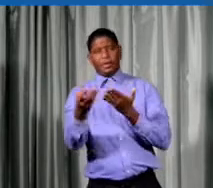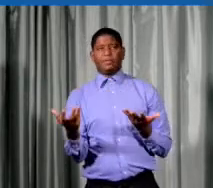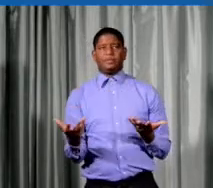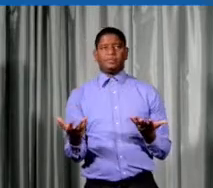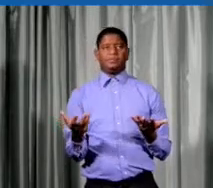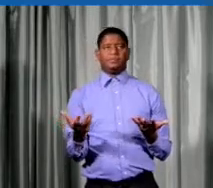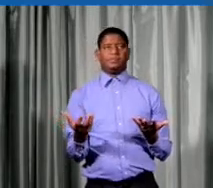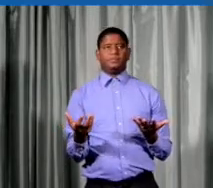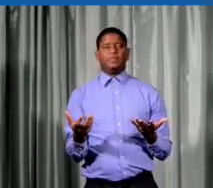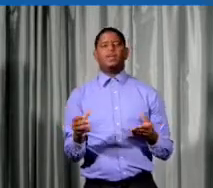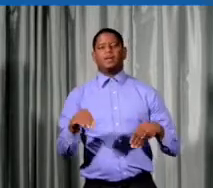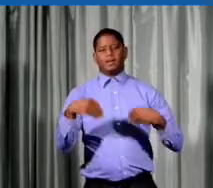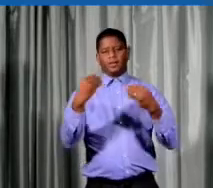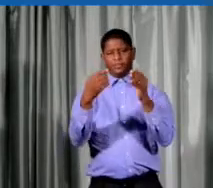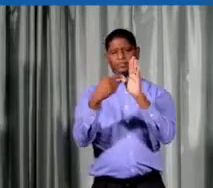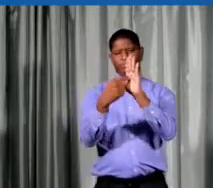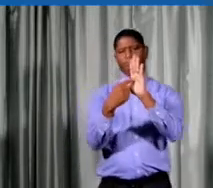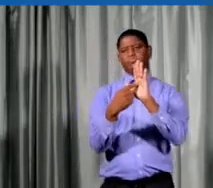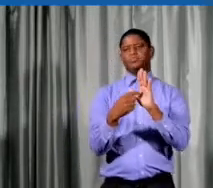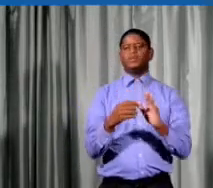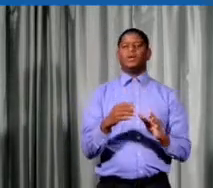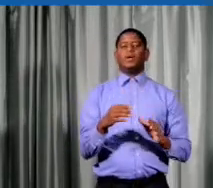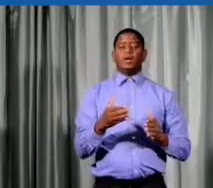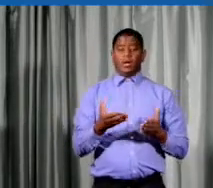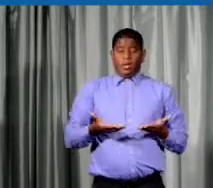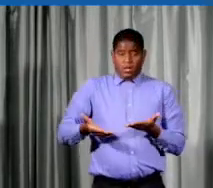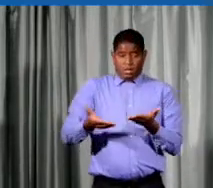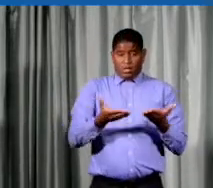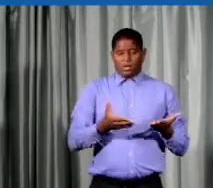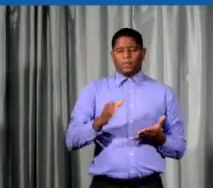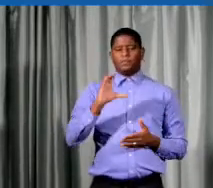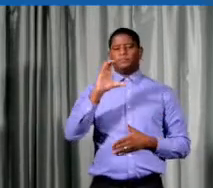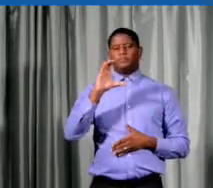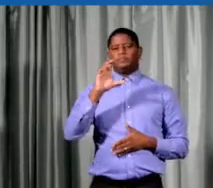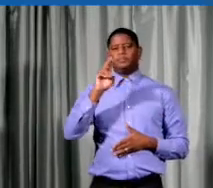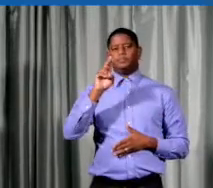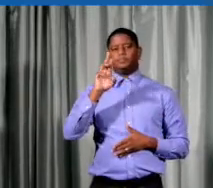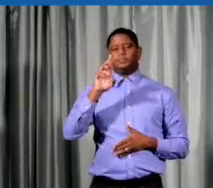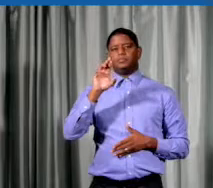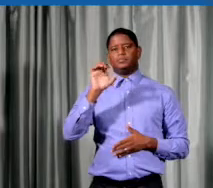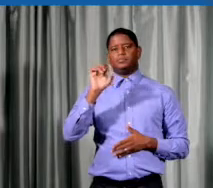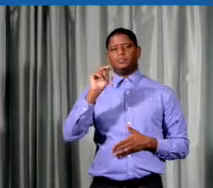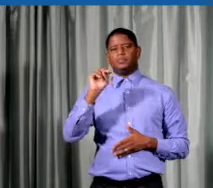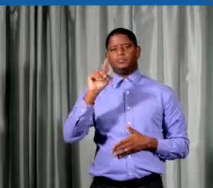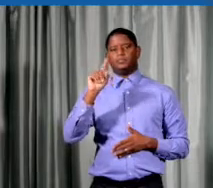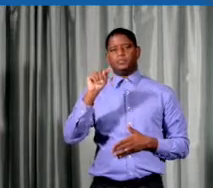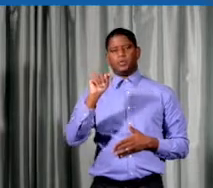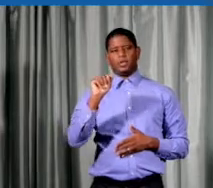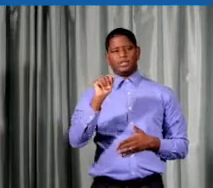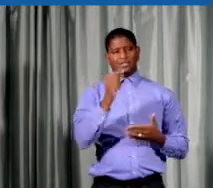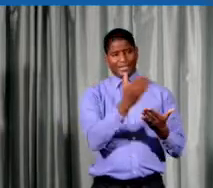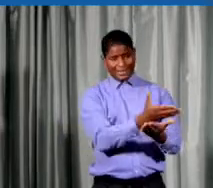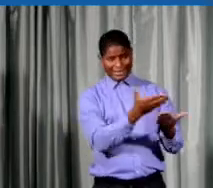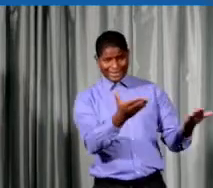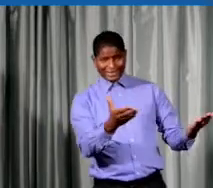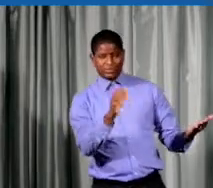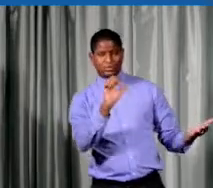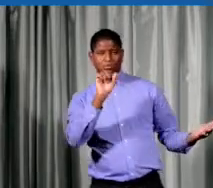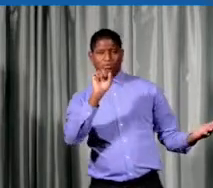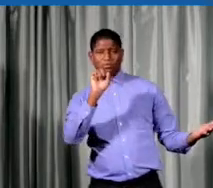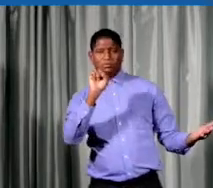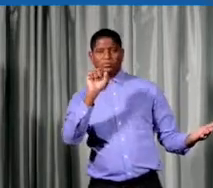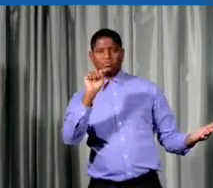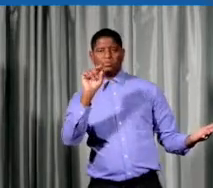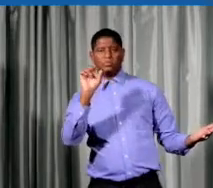Current assets are assets that you reasonably expect to be converted